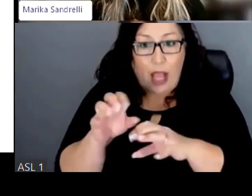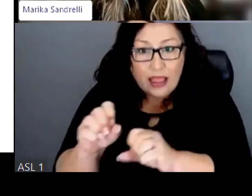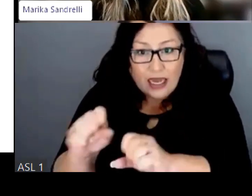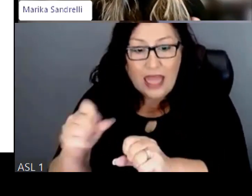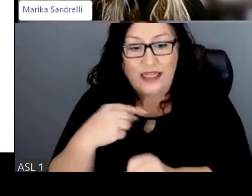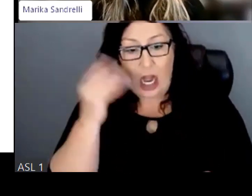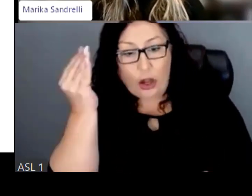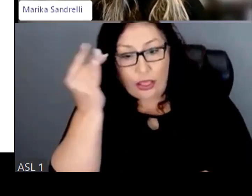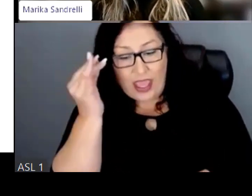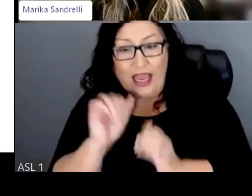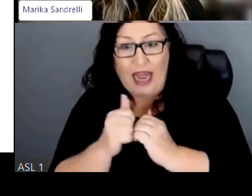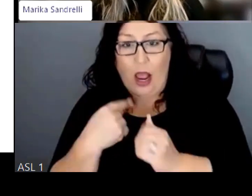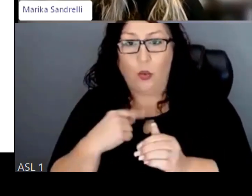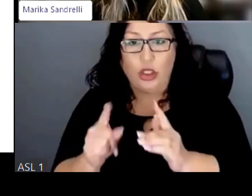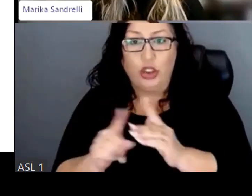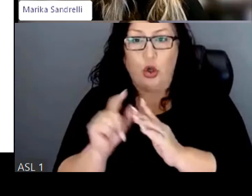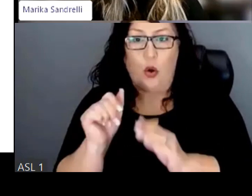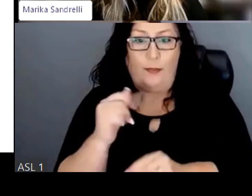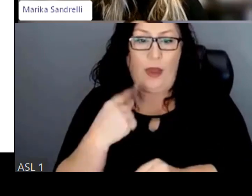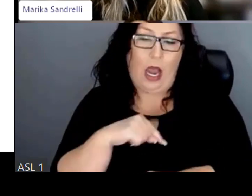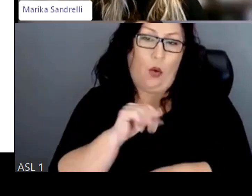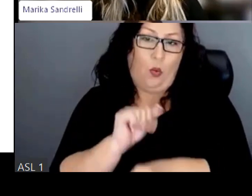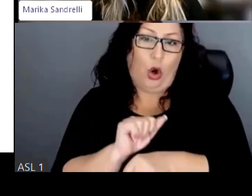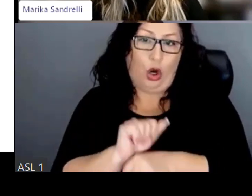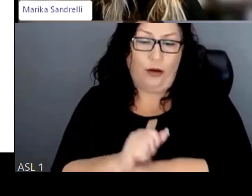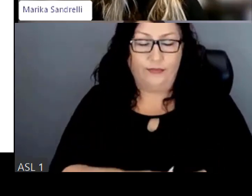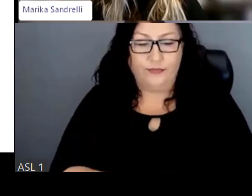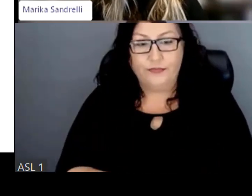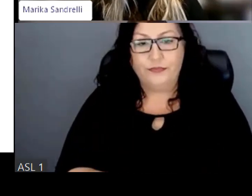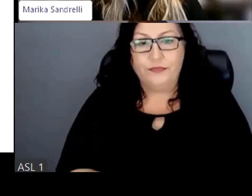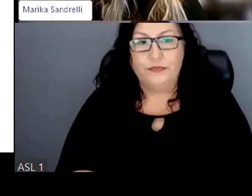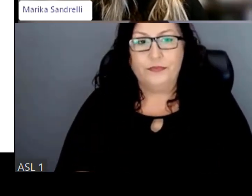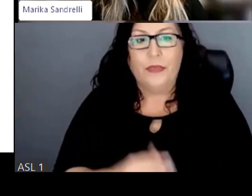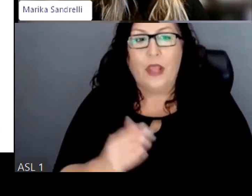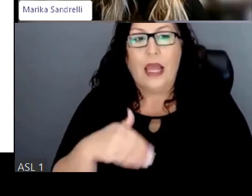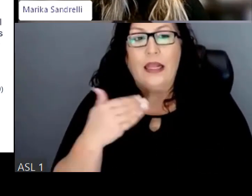in how we show up in our work. Next slide.